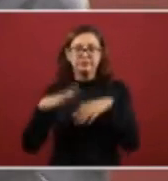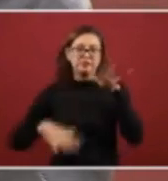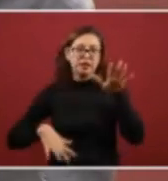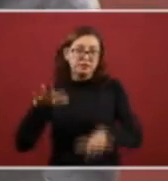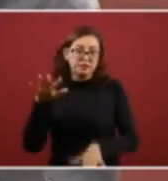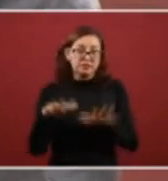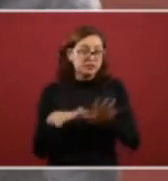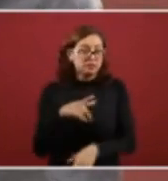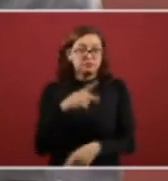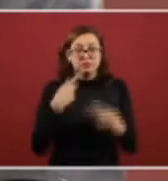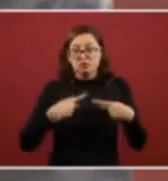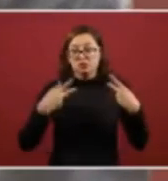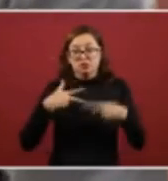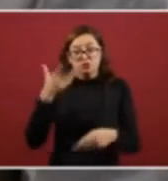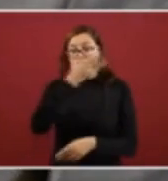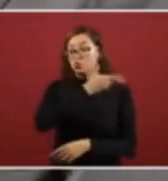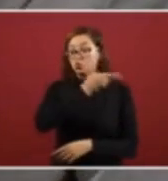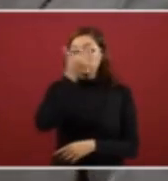it's